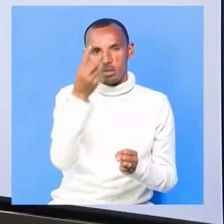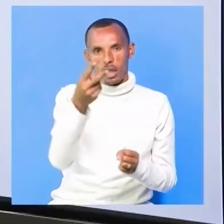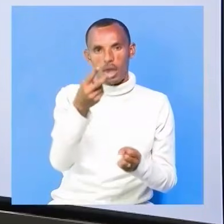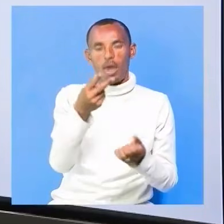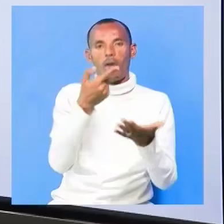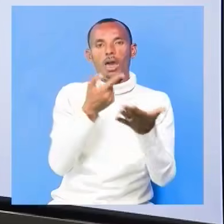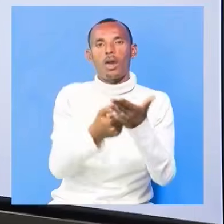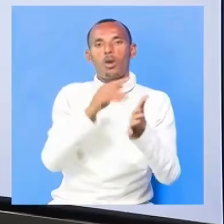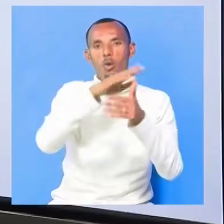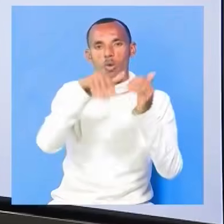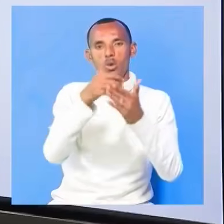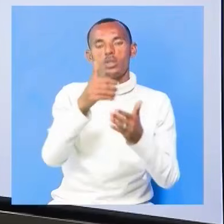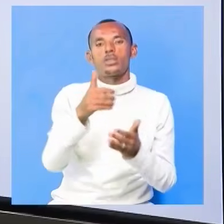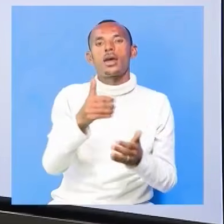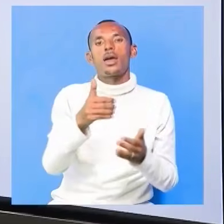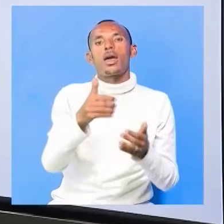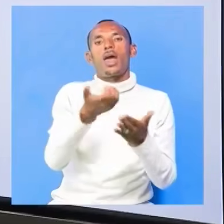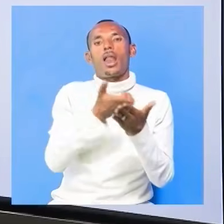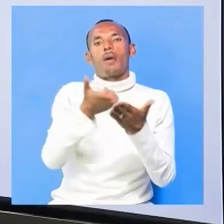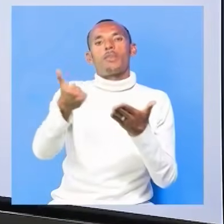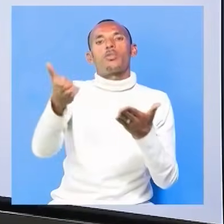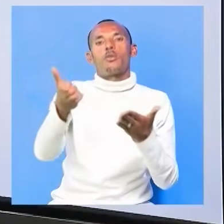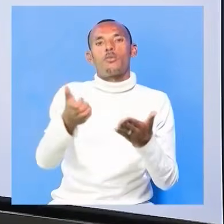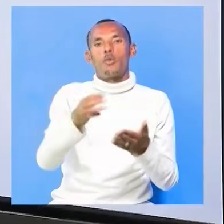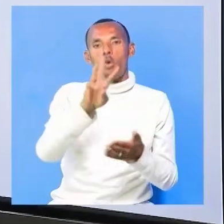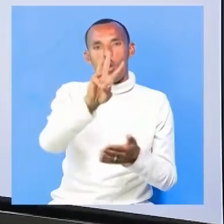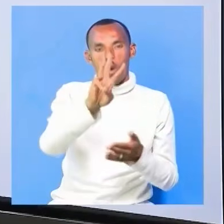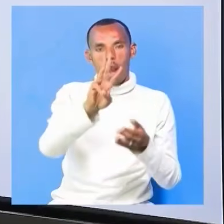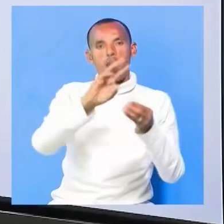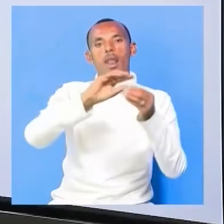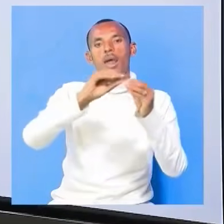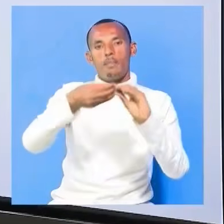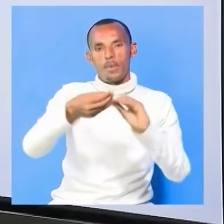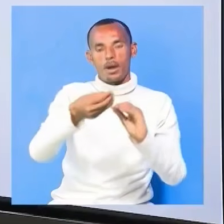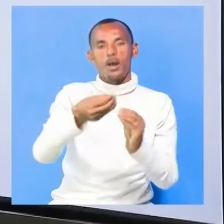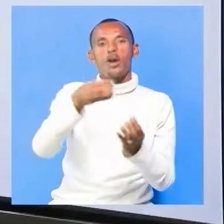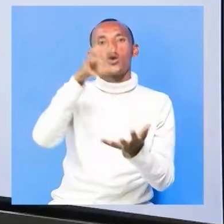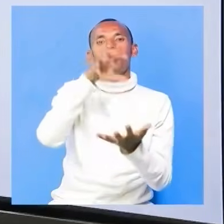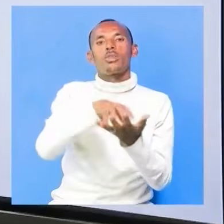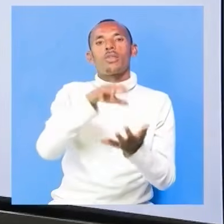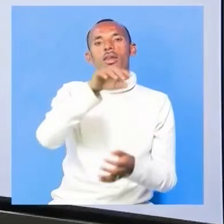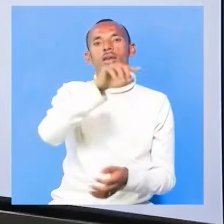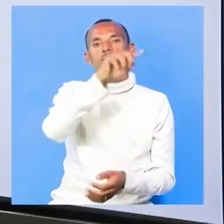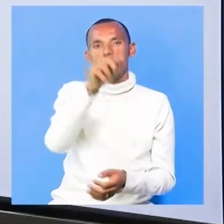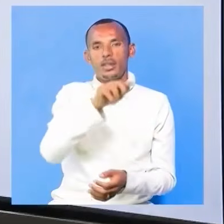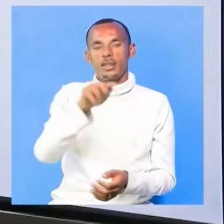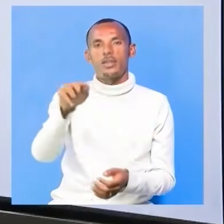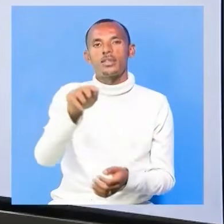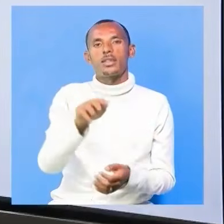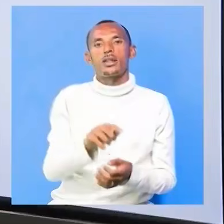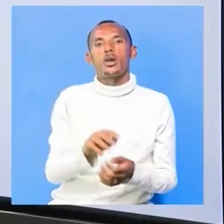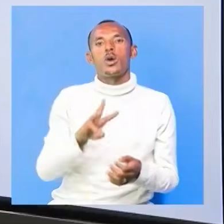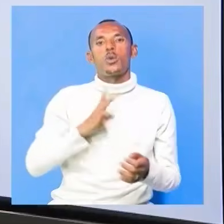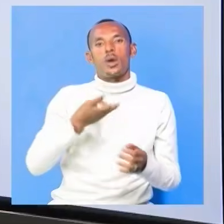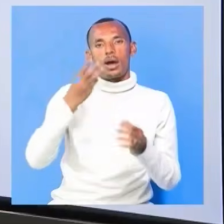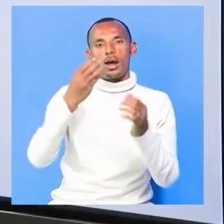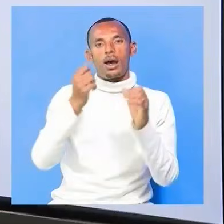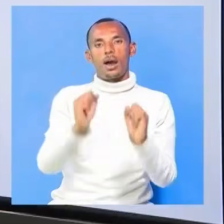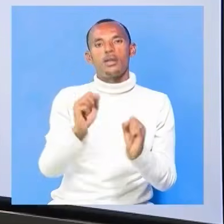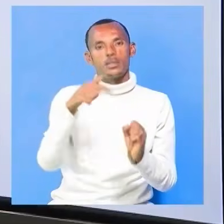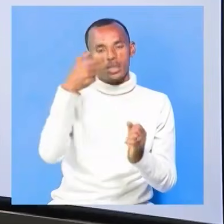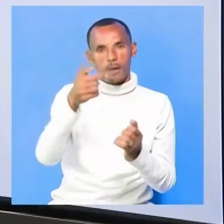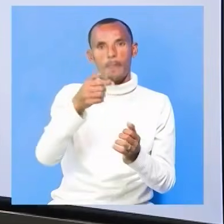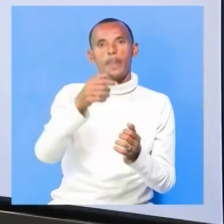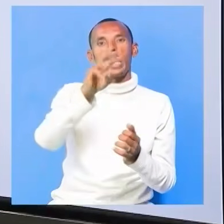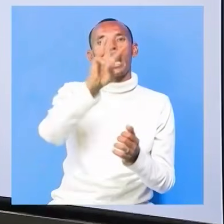here, all the elements of whole numbers are contained in the set of integers. So, we can say